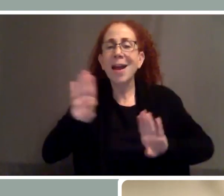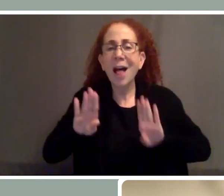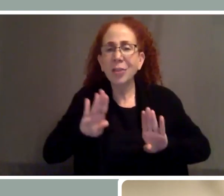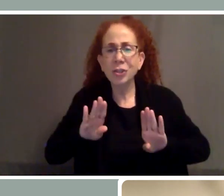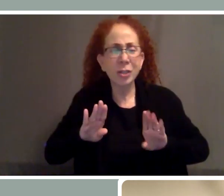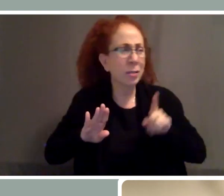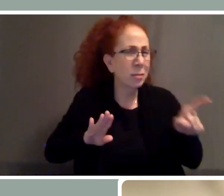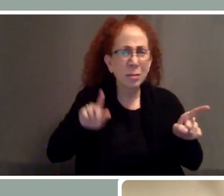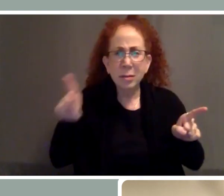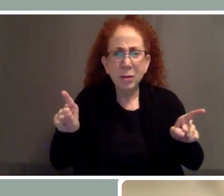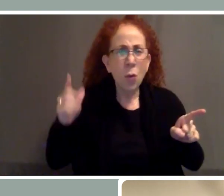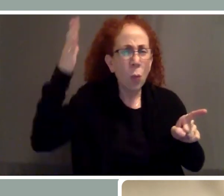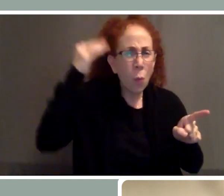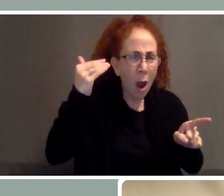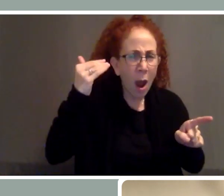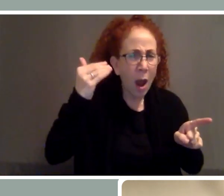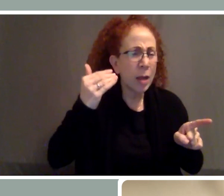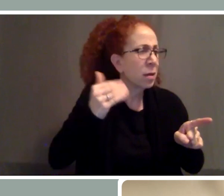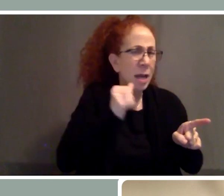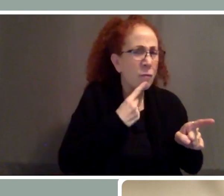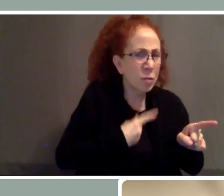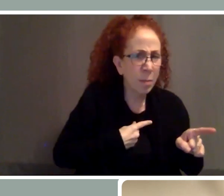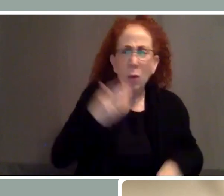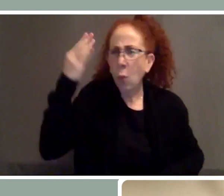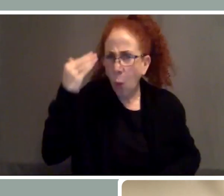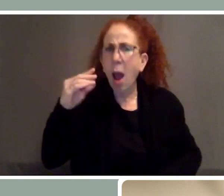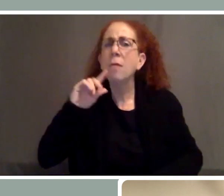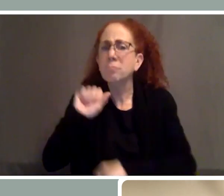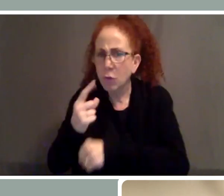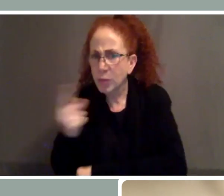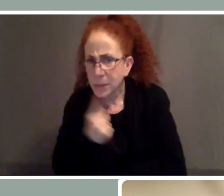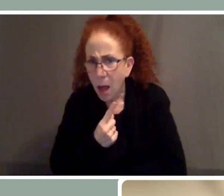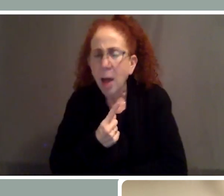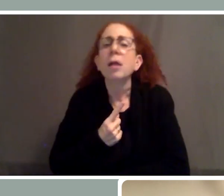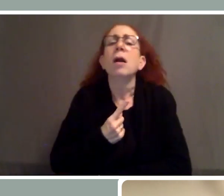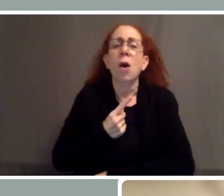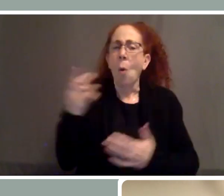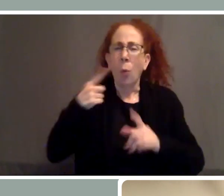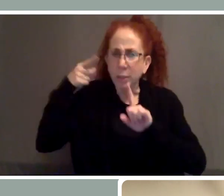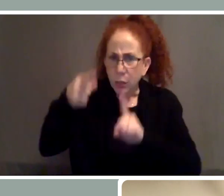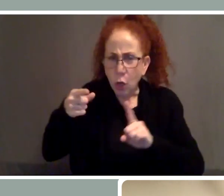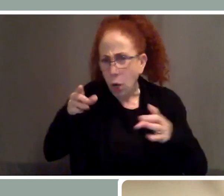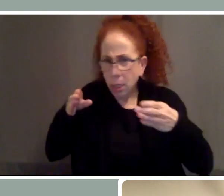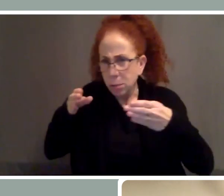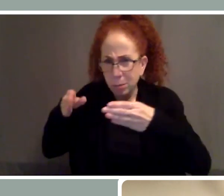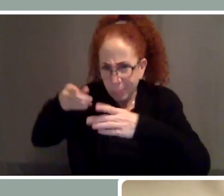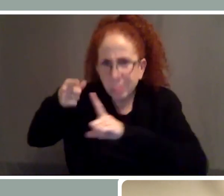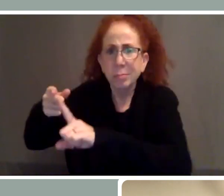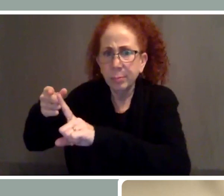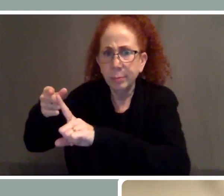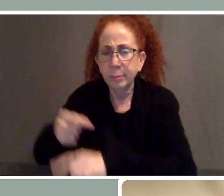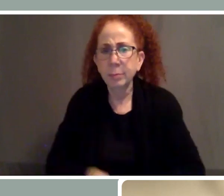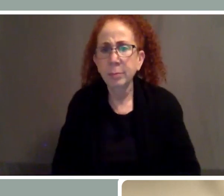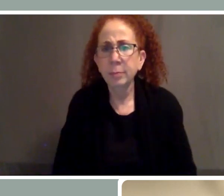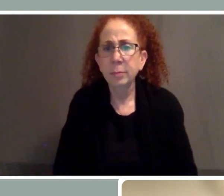we could do something even better. And for the people who aren't responding, well, what's the target? And maybe we should go after that. And then also that idea of how do